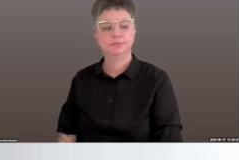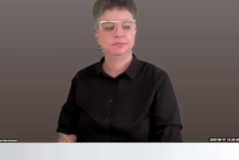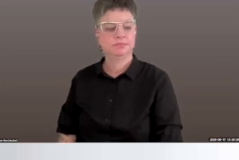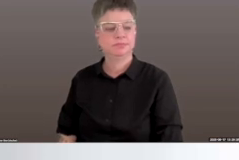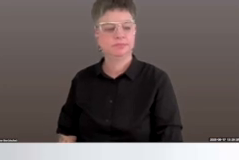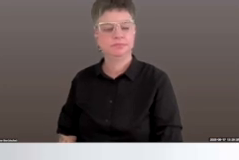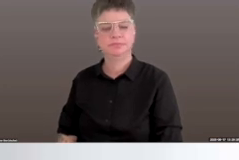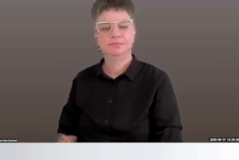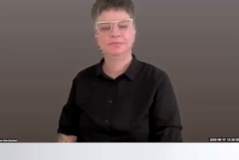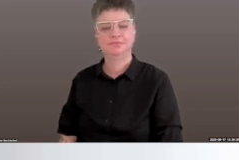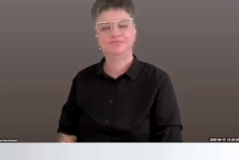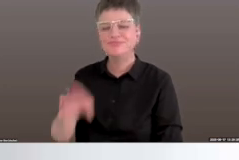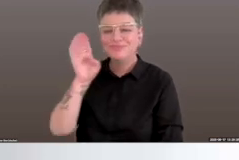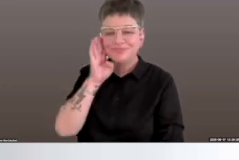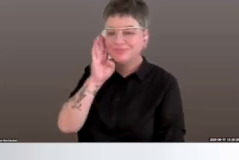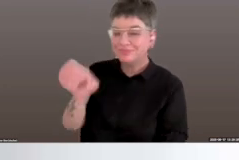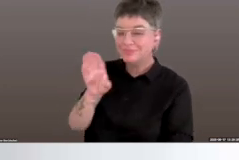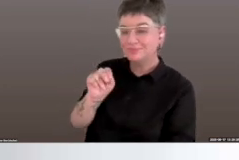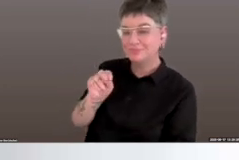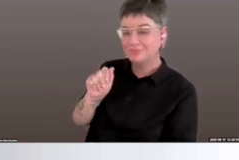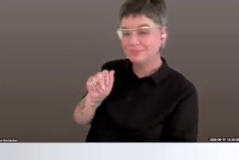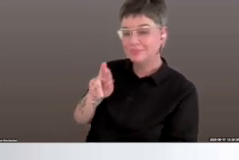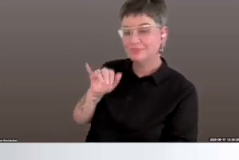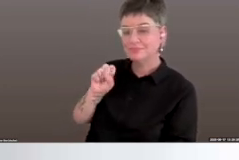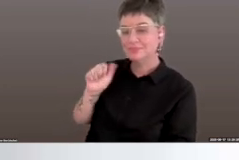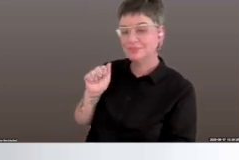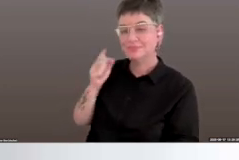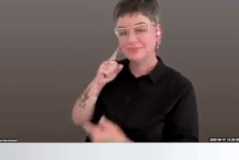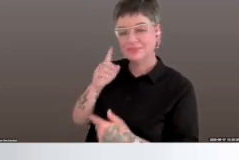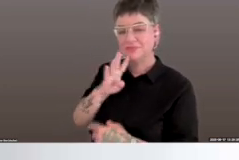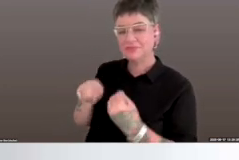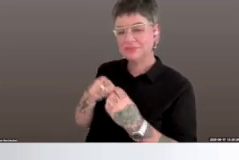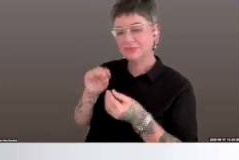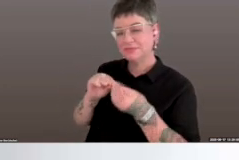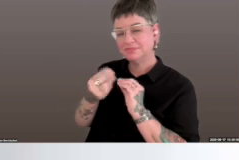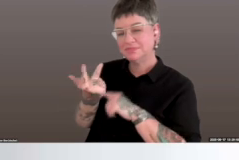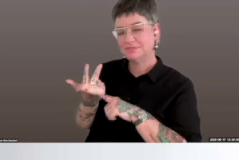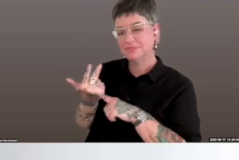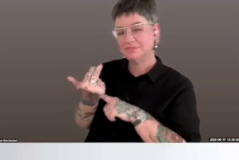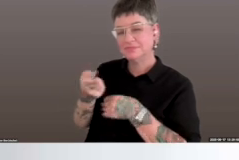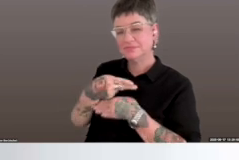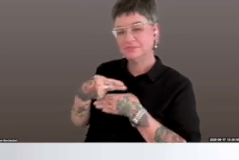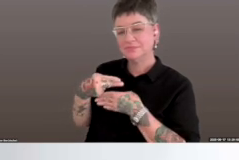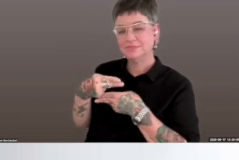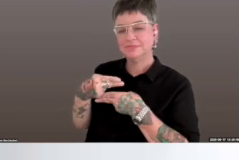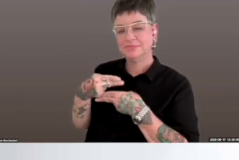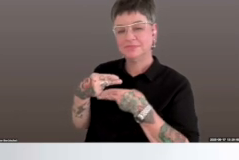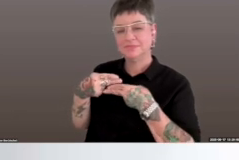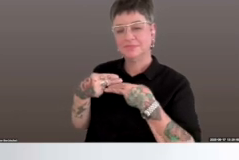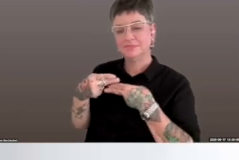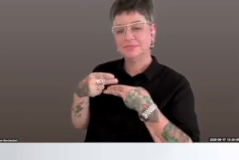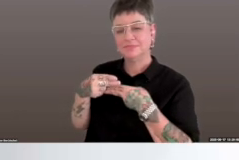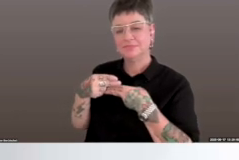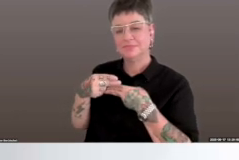Hi, Marissa. I think you're talking about slide 13. Maybe, Gretchen, we could go back to that one.